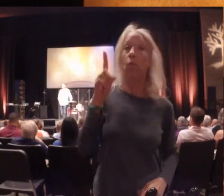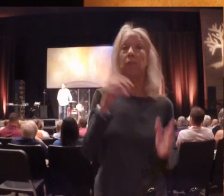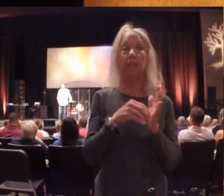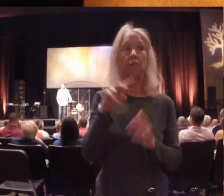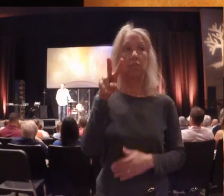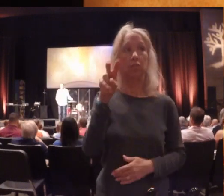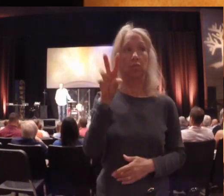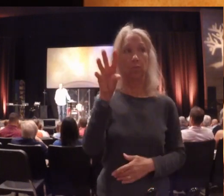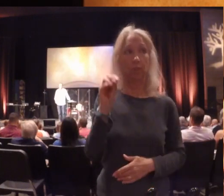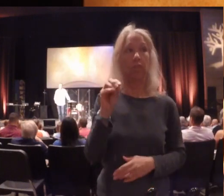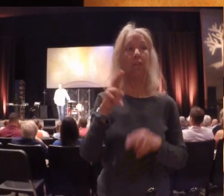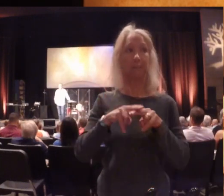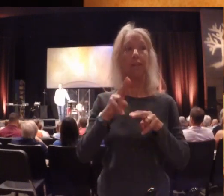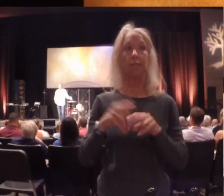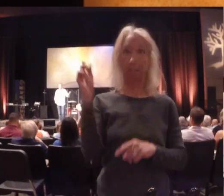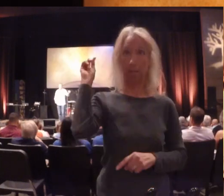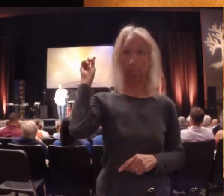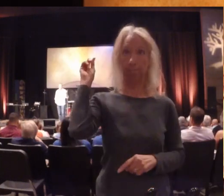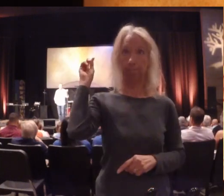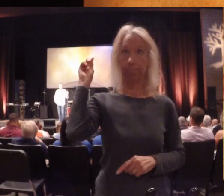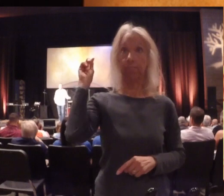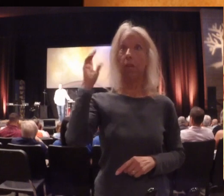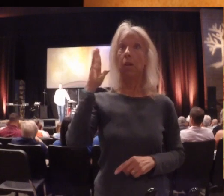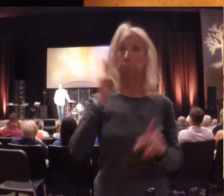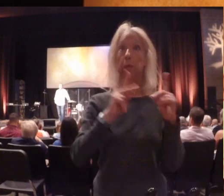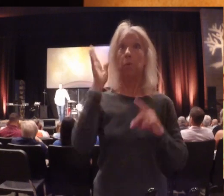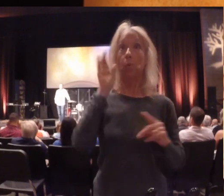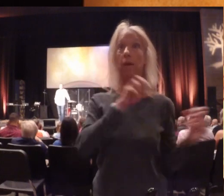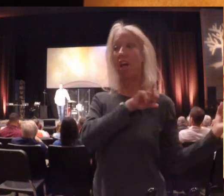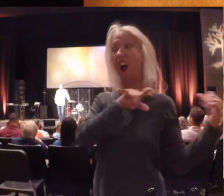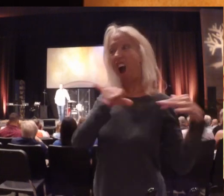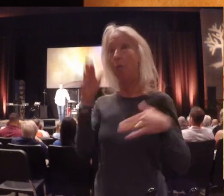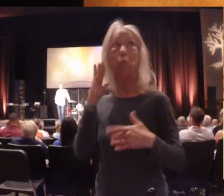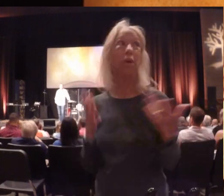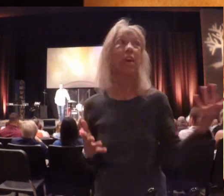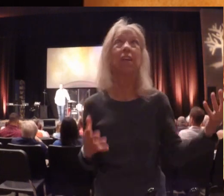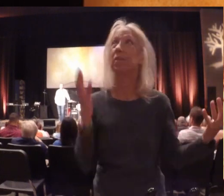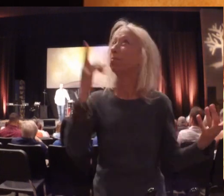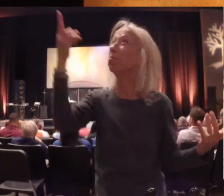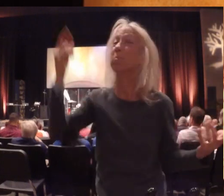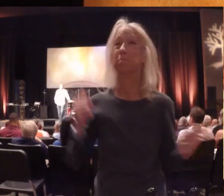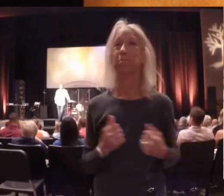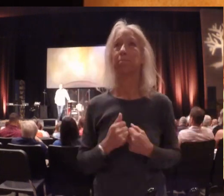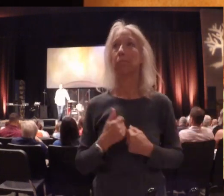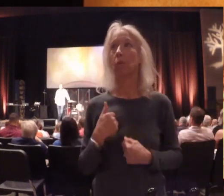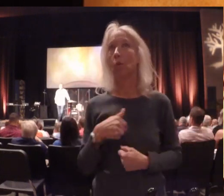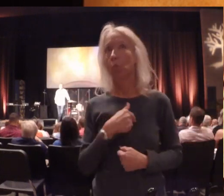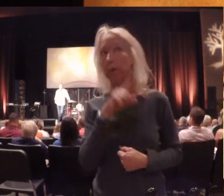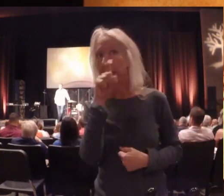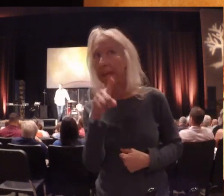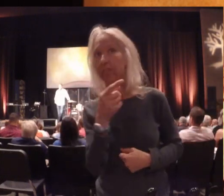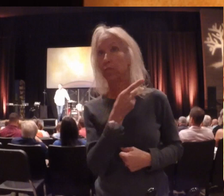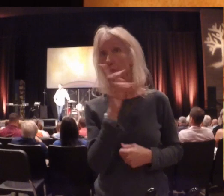seat auditorium in this building that's going to be right behind us. And the harvest will keep coming in. God's doing amazing stuff here at Orchard Church. We asked you